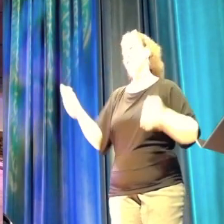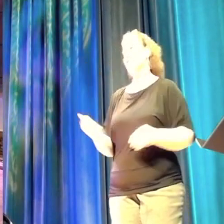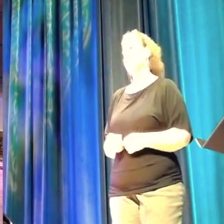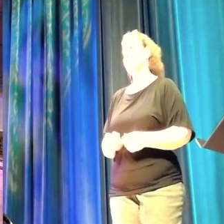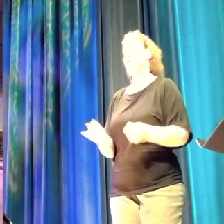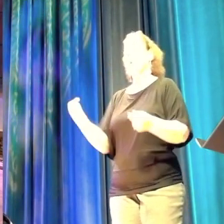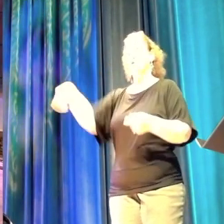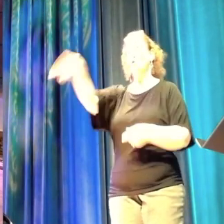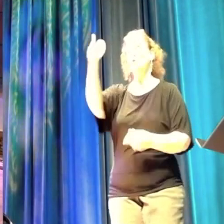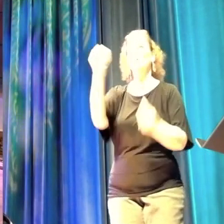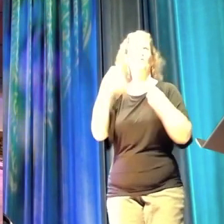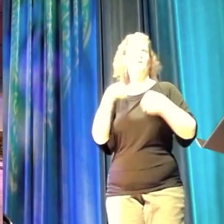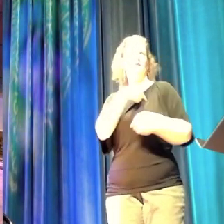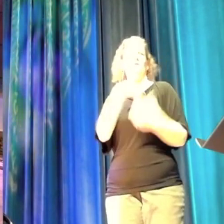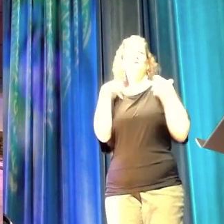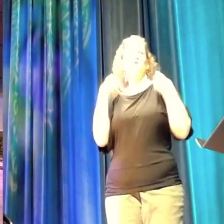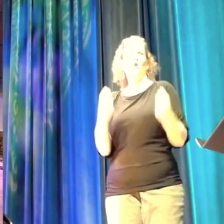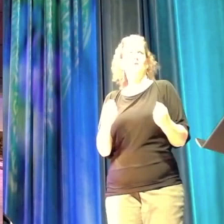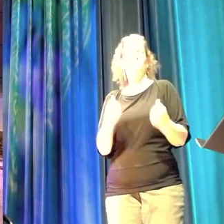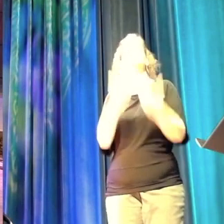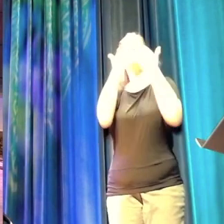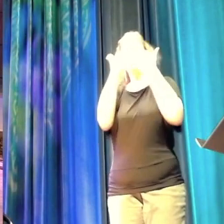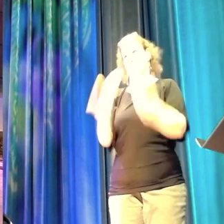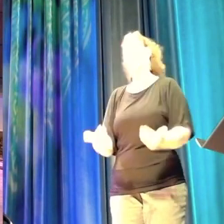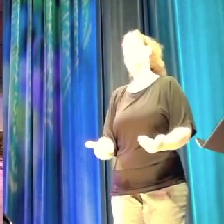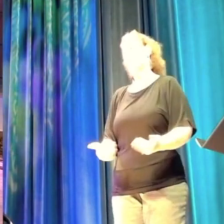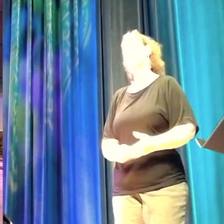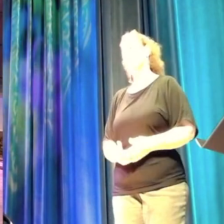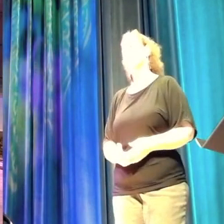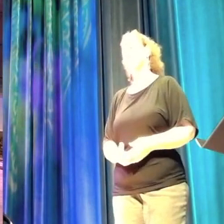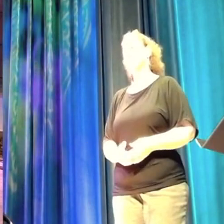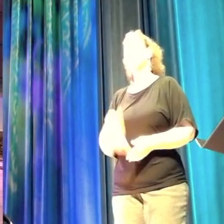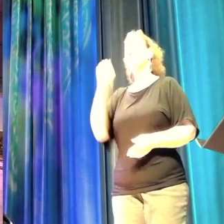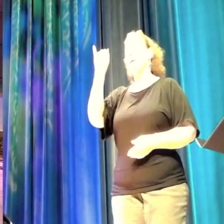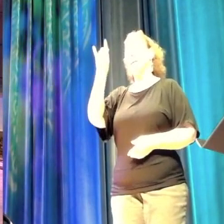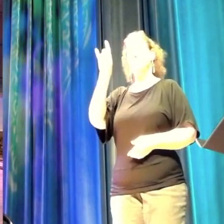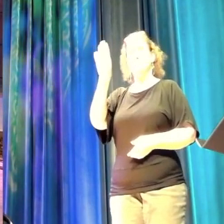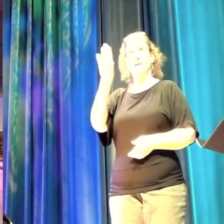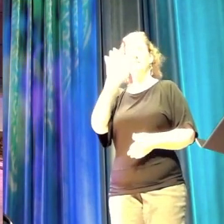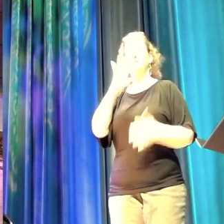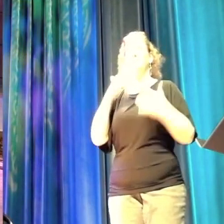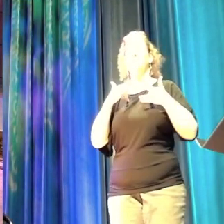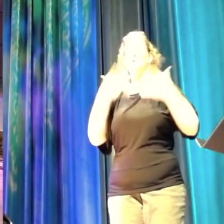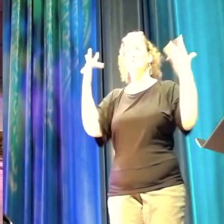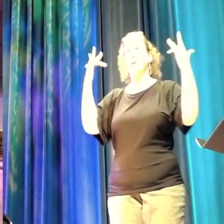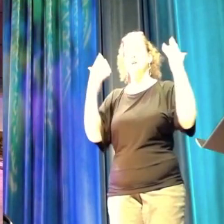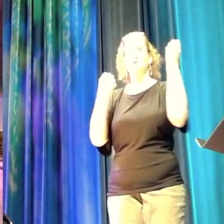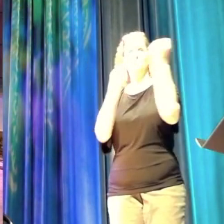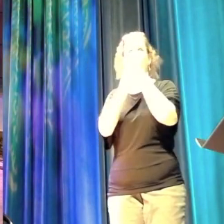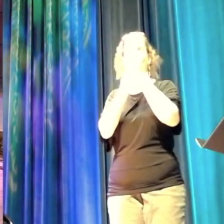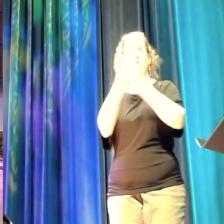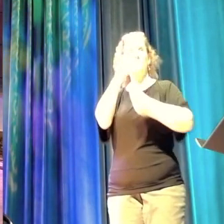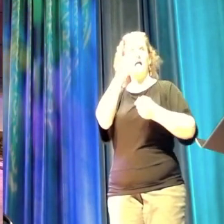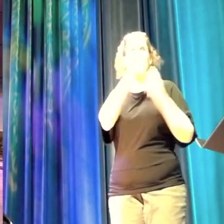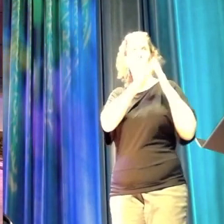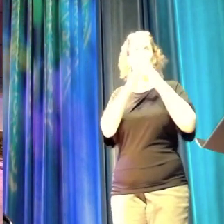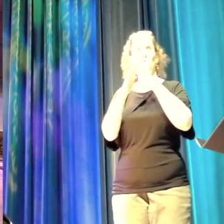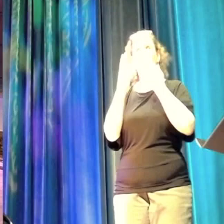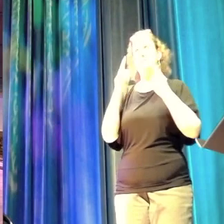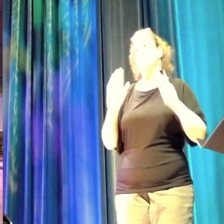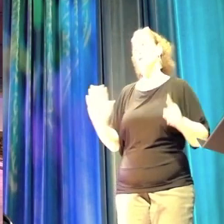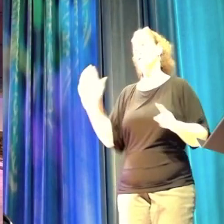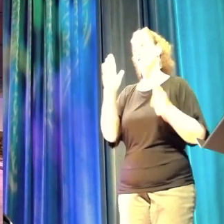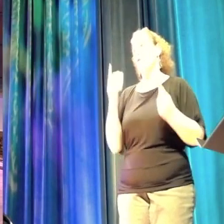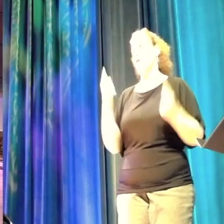give us courage, and we thank you. AIDD is thrilled to support the Blind community and celebrate your